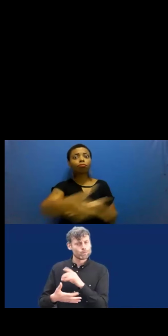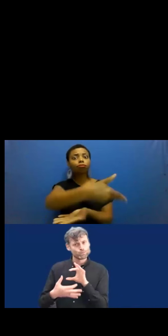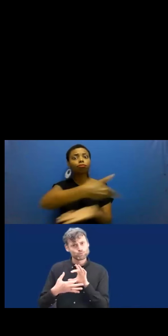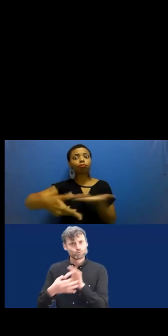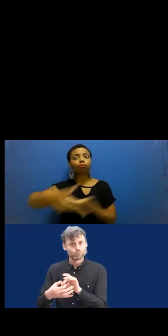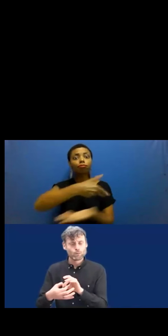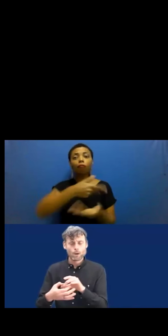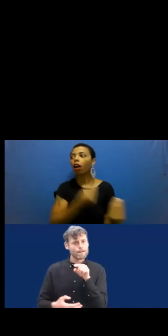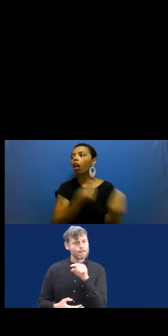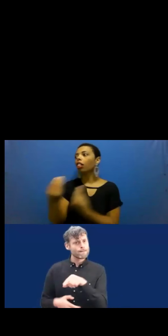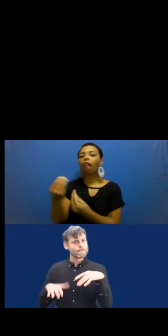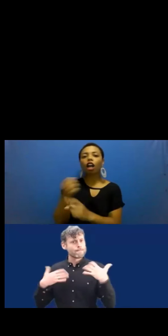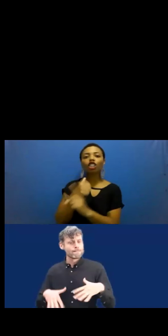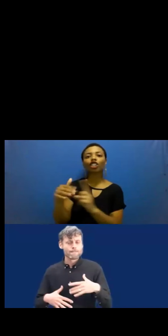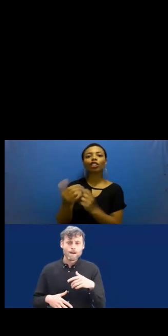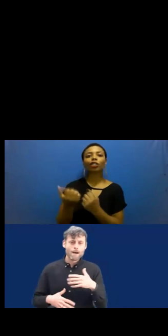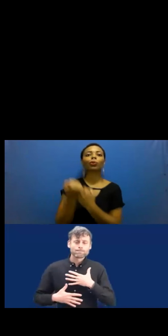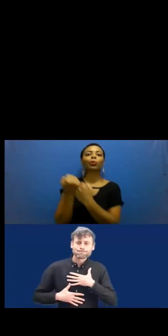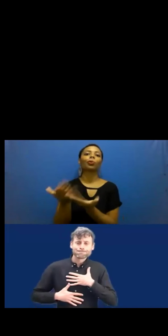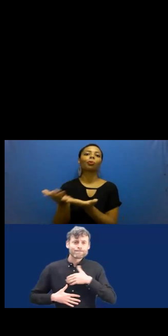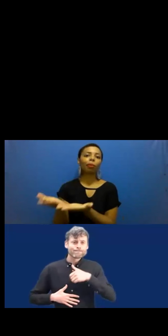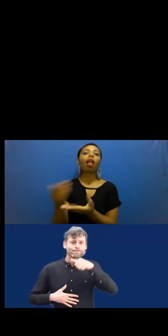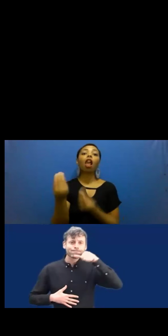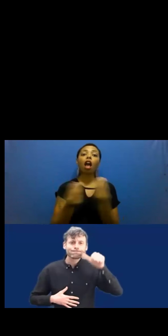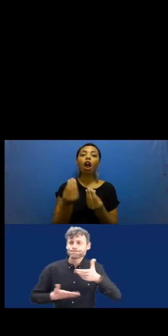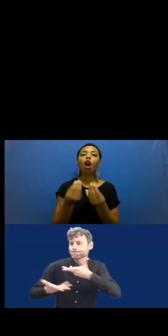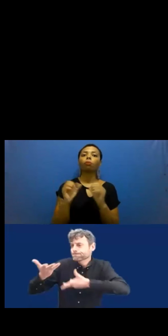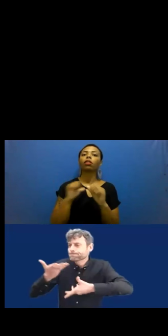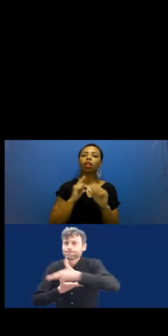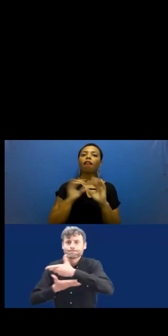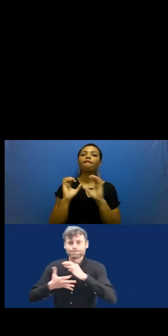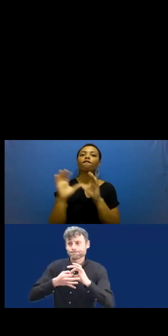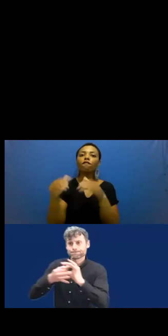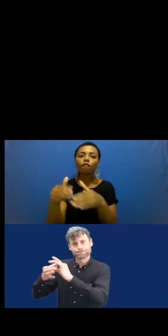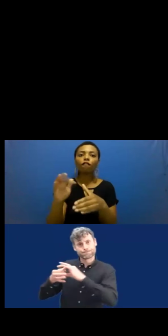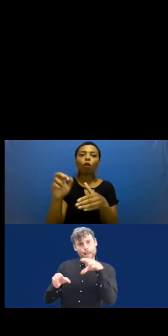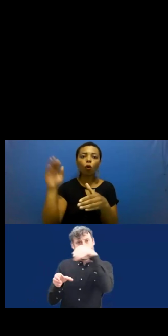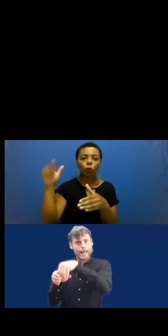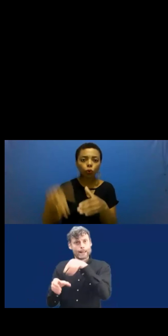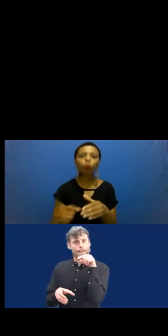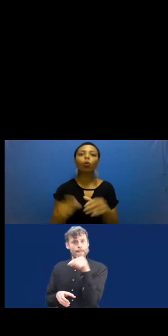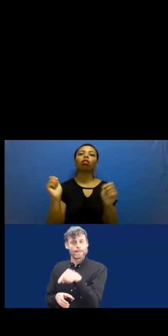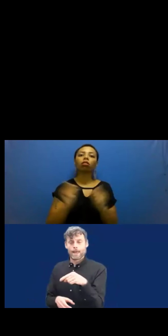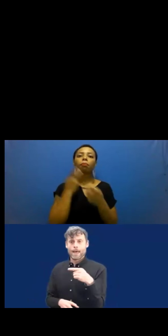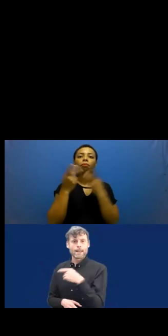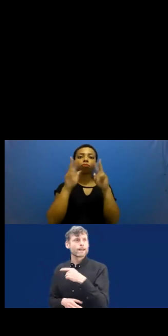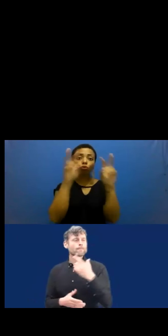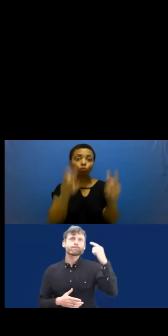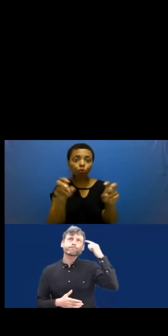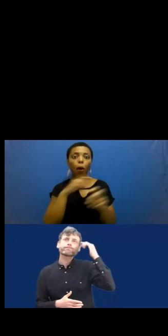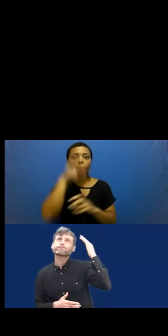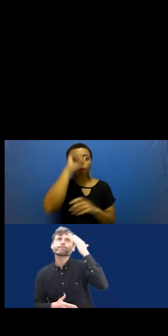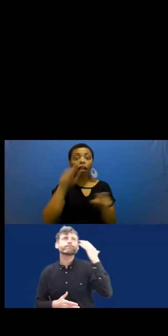support, forms his construction of togetherness, and strongly influences his concept of